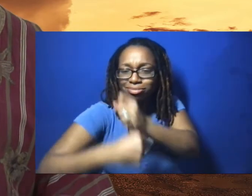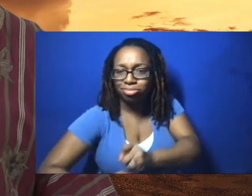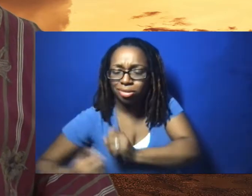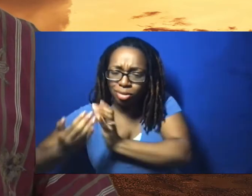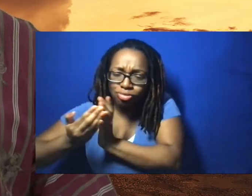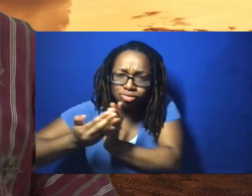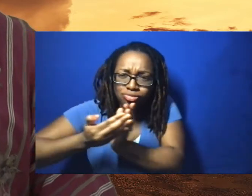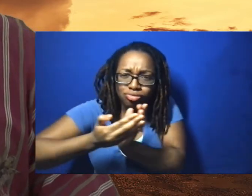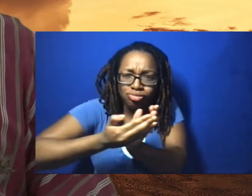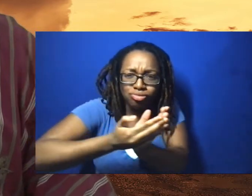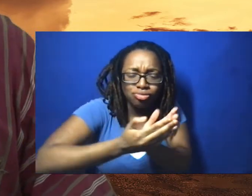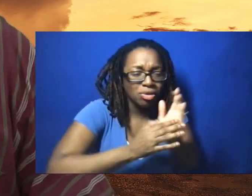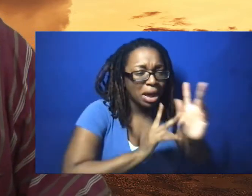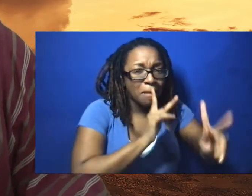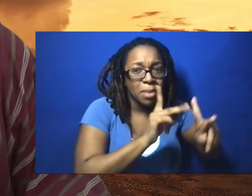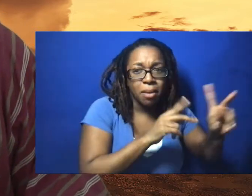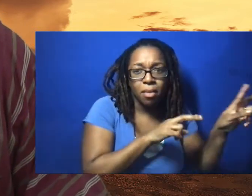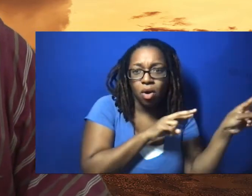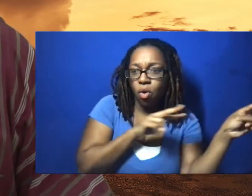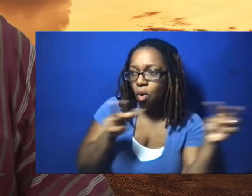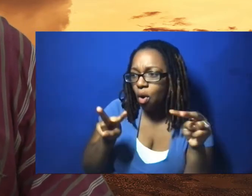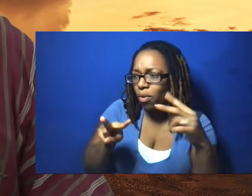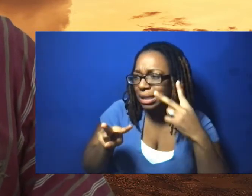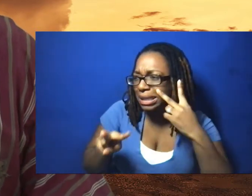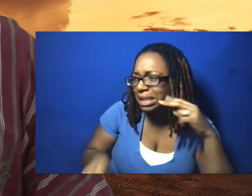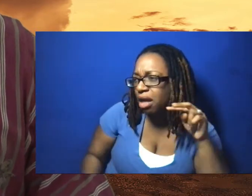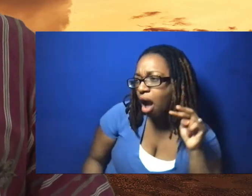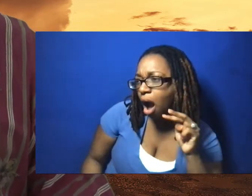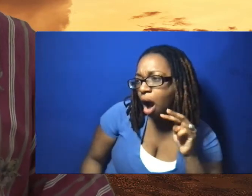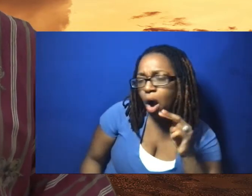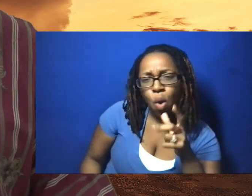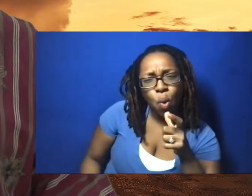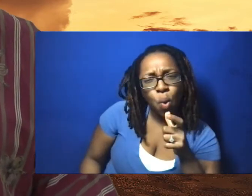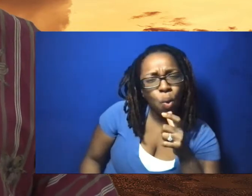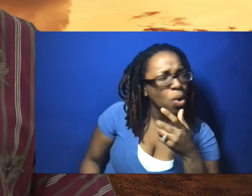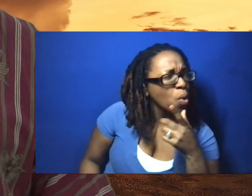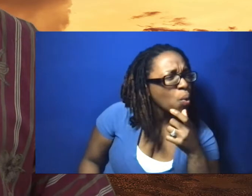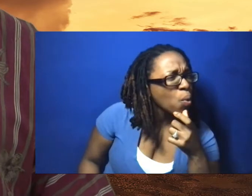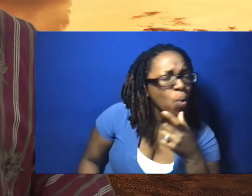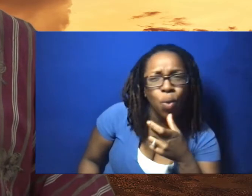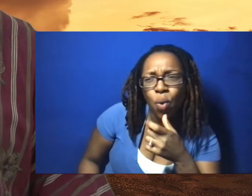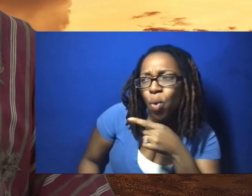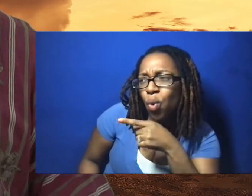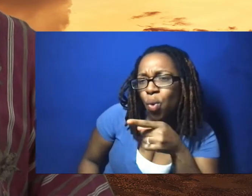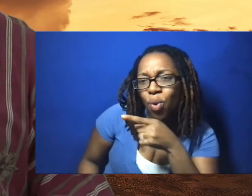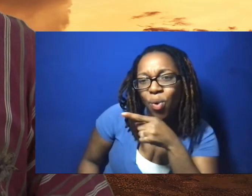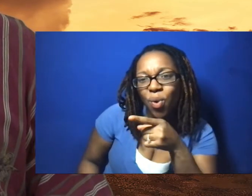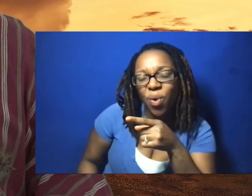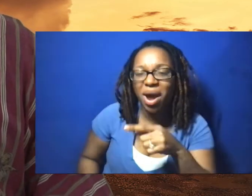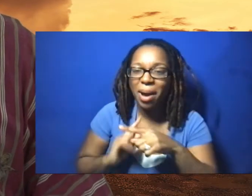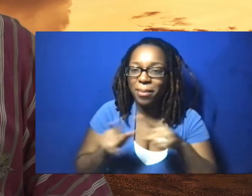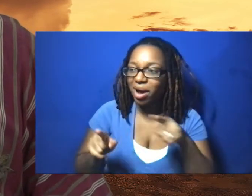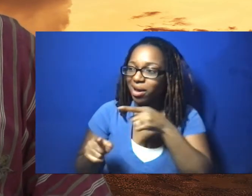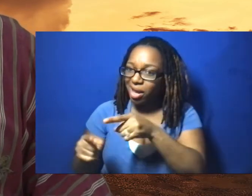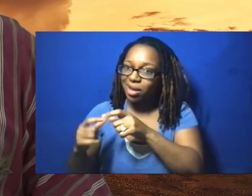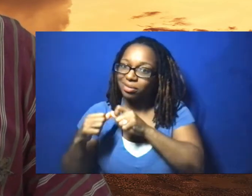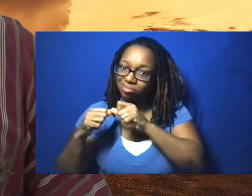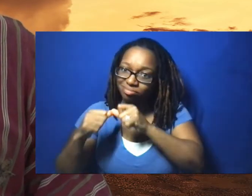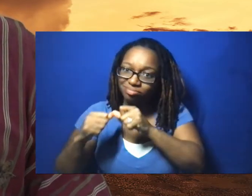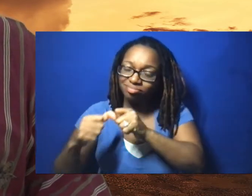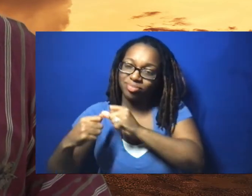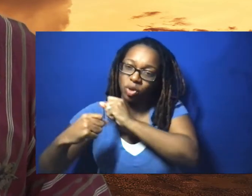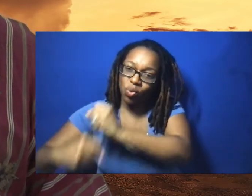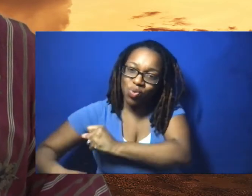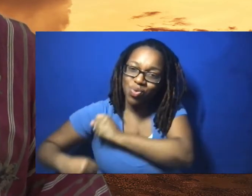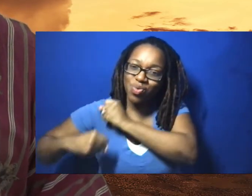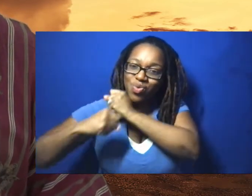that? Who is that? And they watched as he paddled to Mufunga's mother's